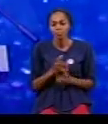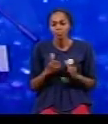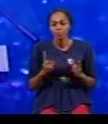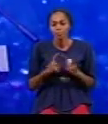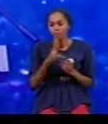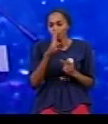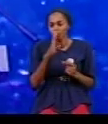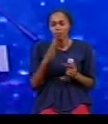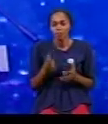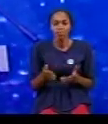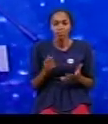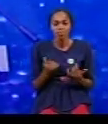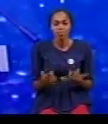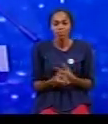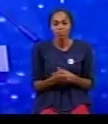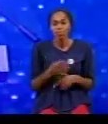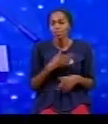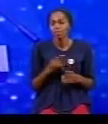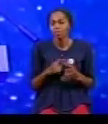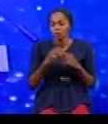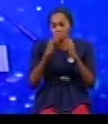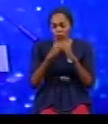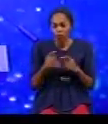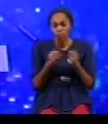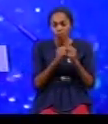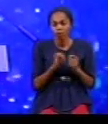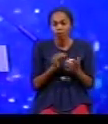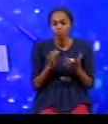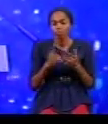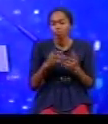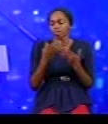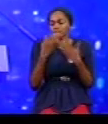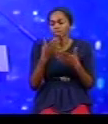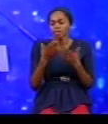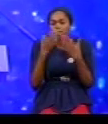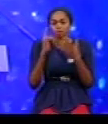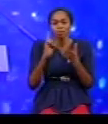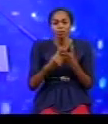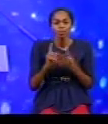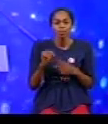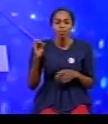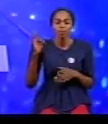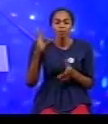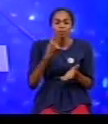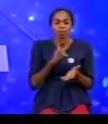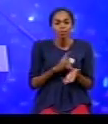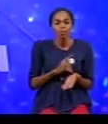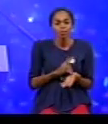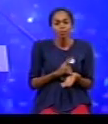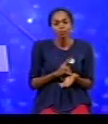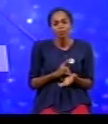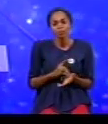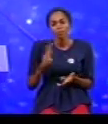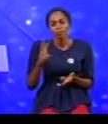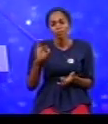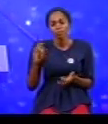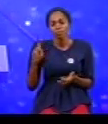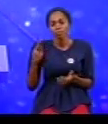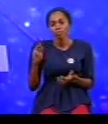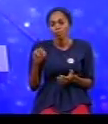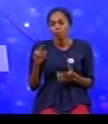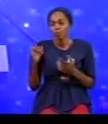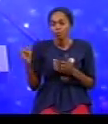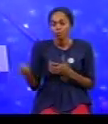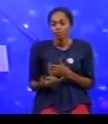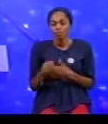worship together. I want to say thank you to Pastor Dr. Kumuyi for inviting me out to lead worship. And we're going to encounter Jesus together tonight